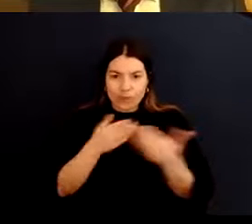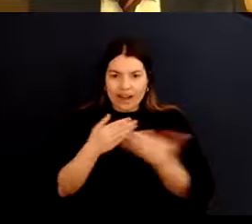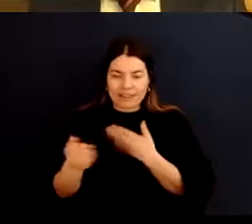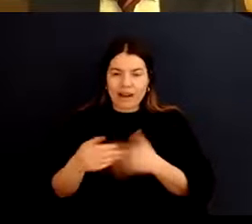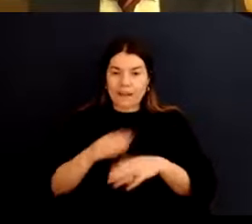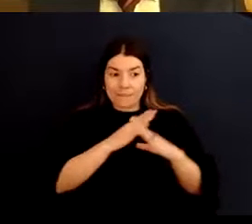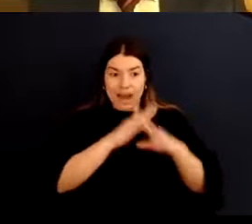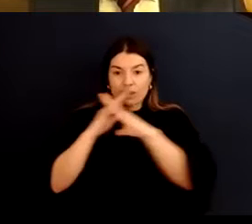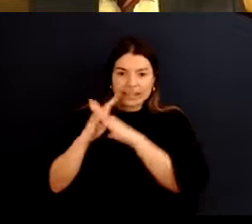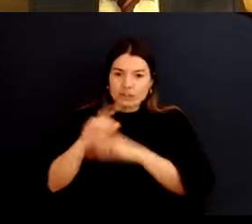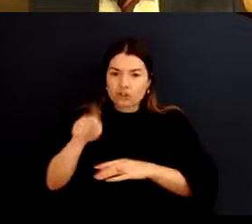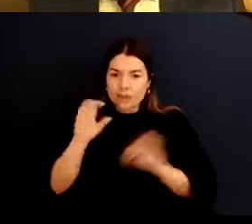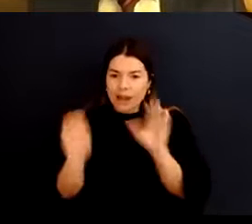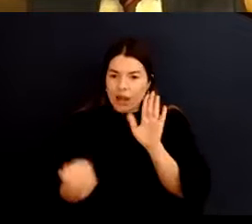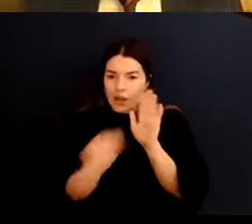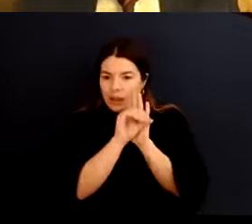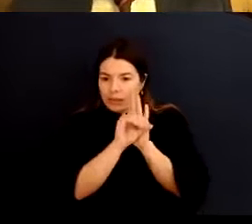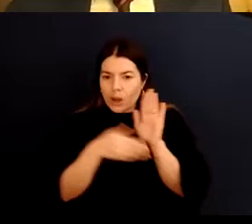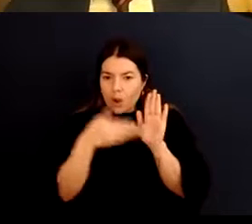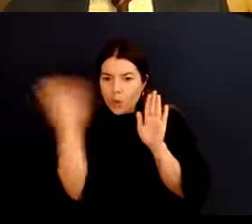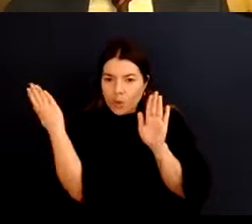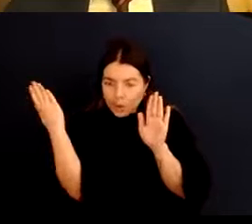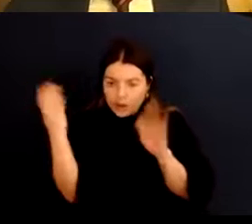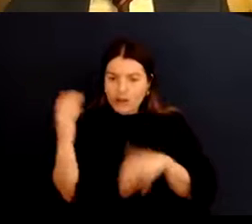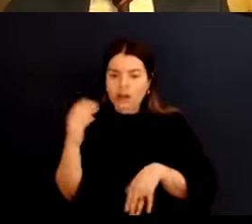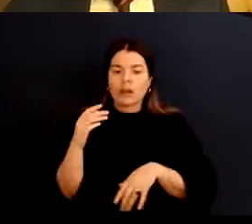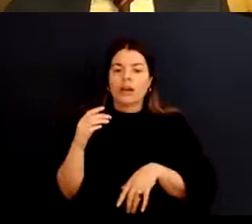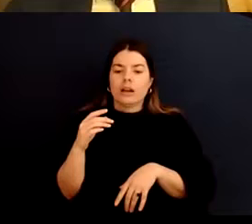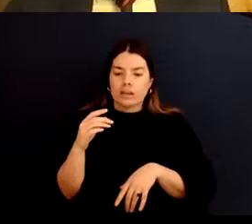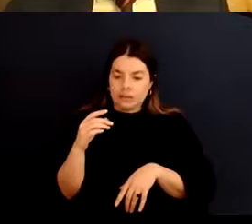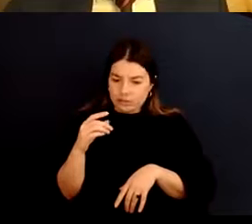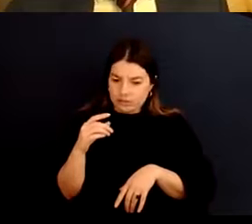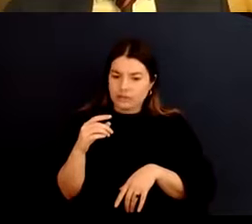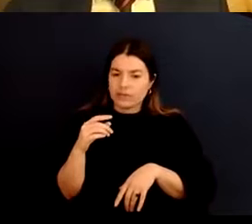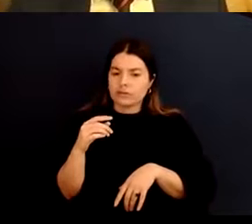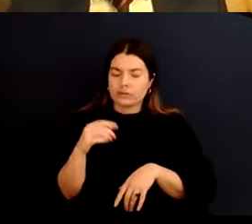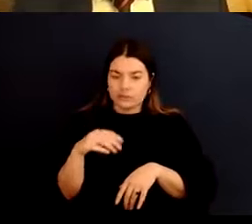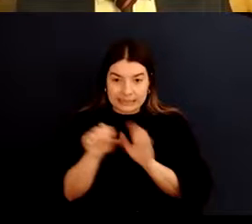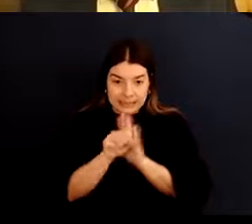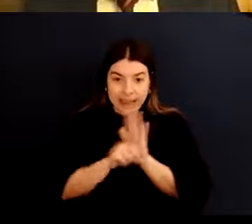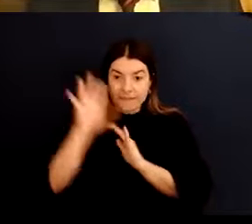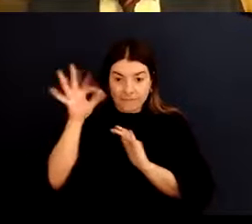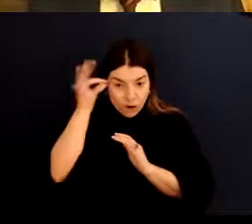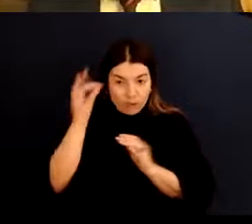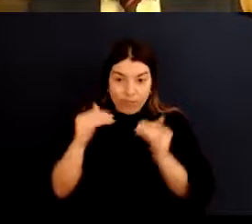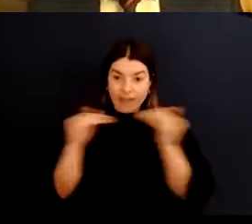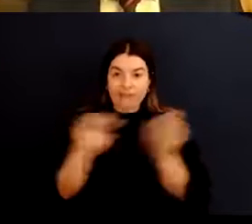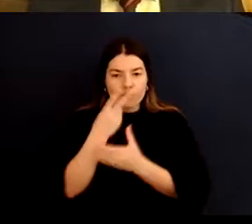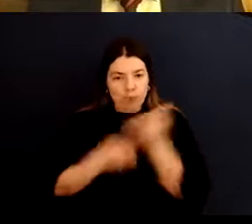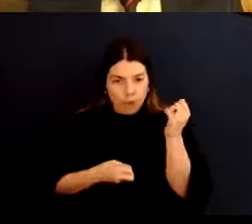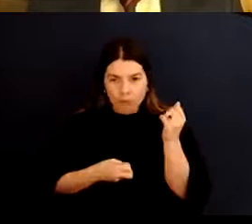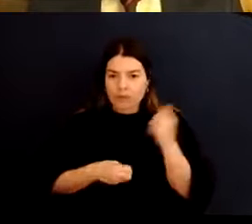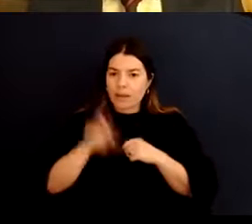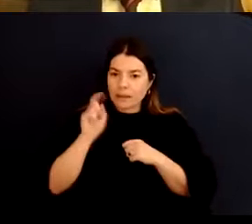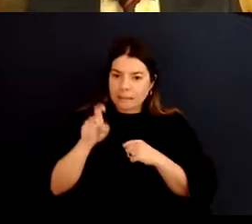should be no obstacles. And as elected officials, we should leverage the office with the state and with the federal government, with those elected officials to